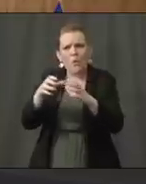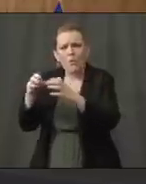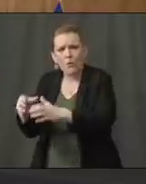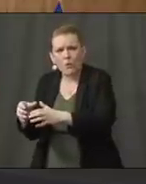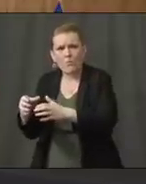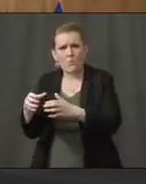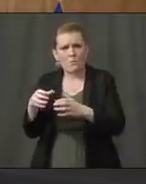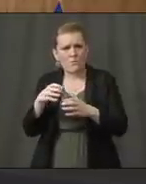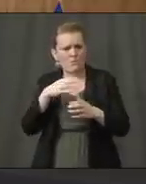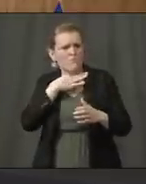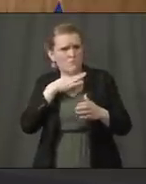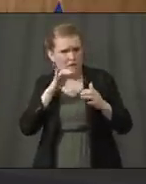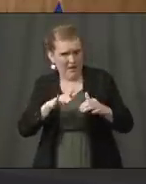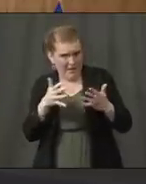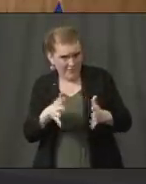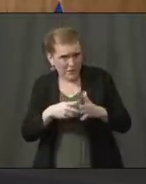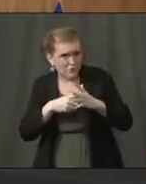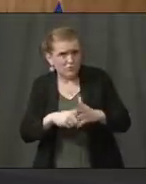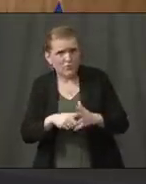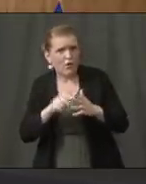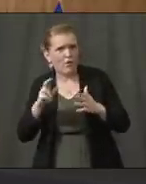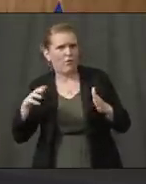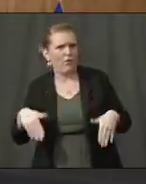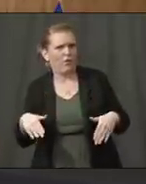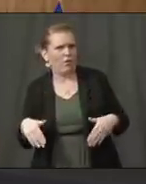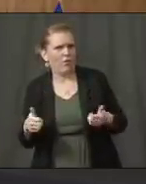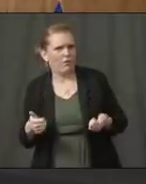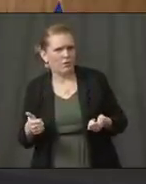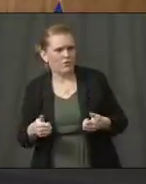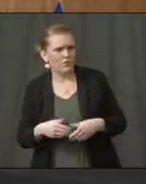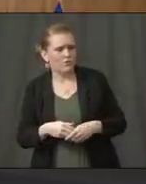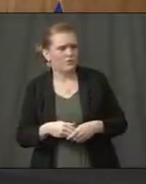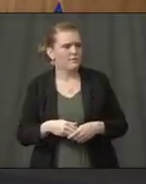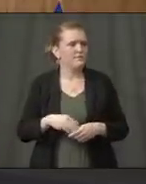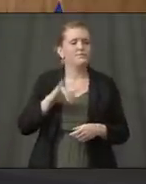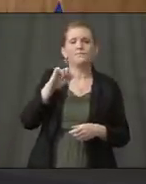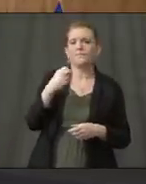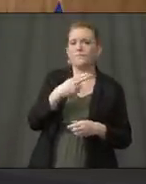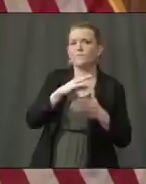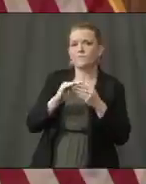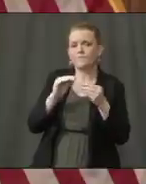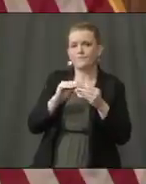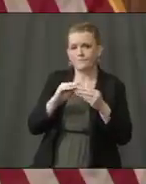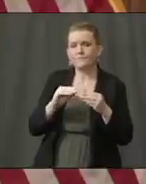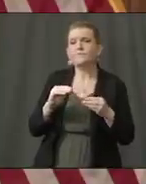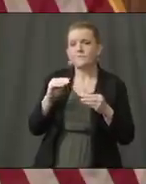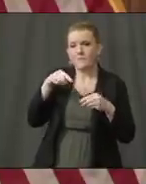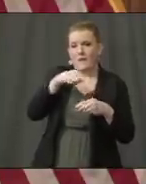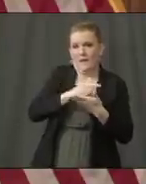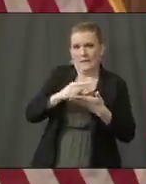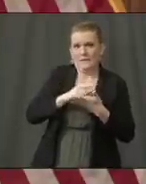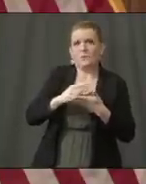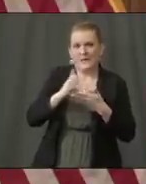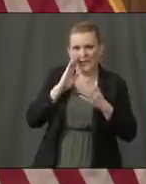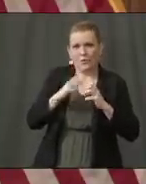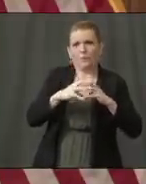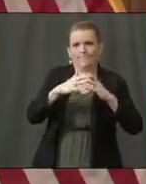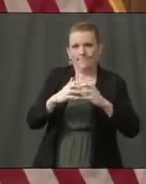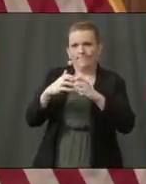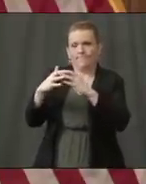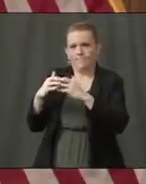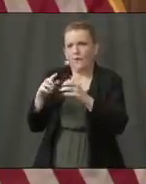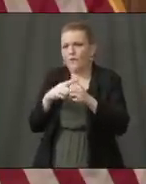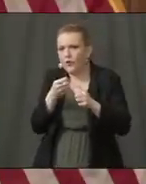patient homes established yet? Yeah, so the first couple are being opened up this week,